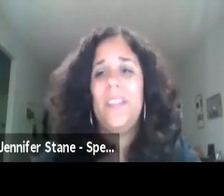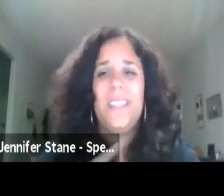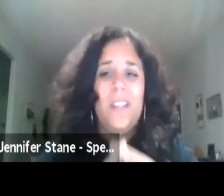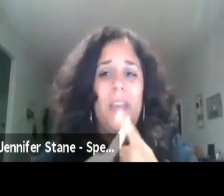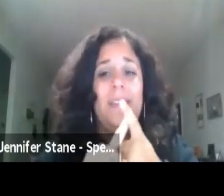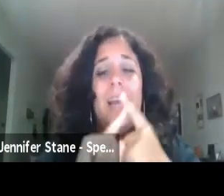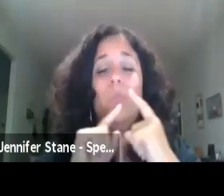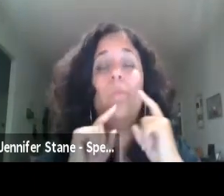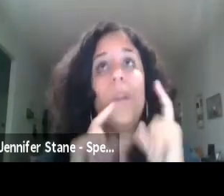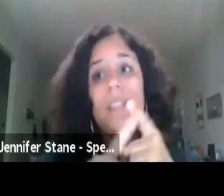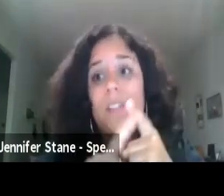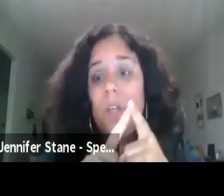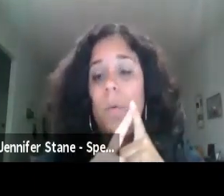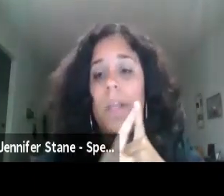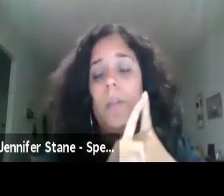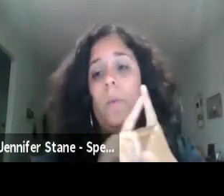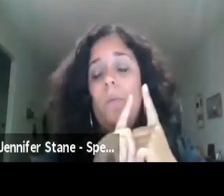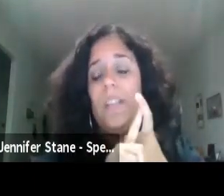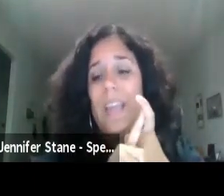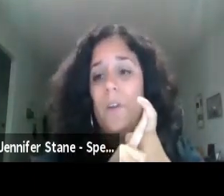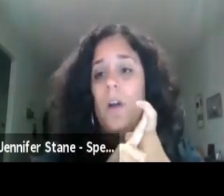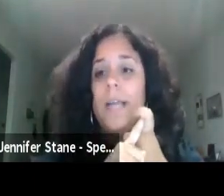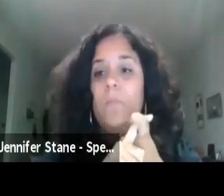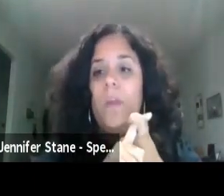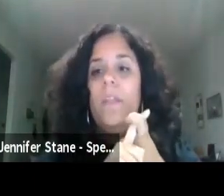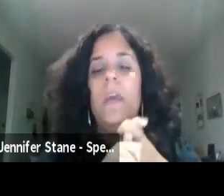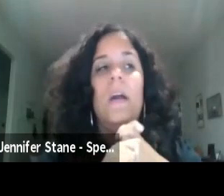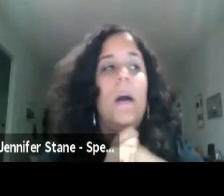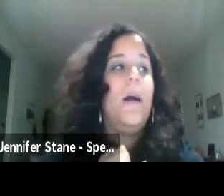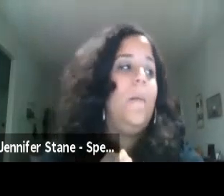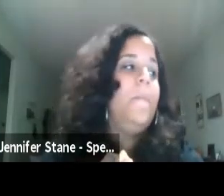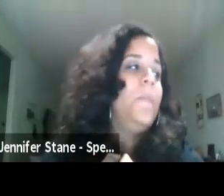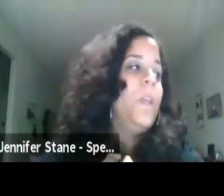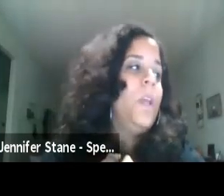man, this is the thing that I really struggle with, or that we really have a hard time with,